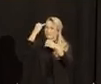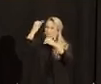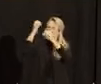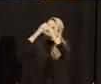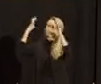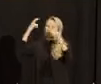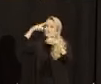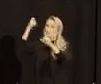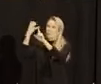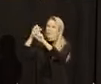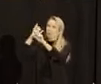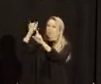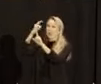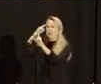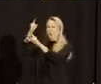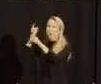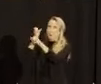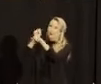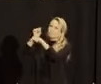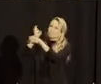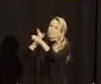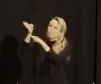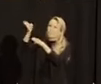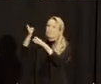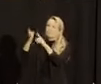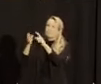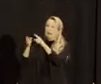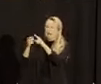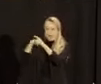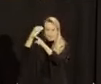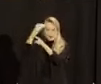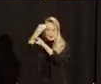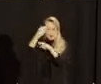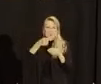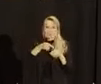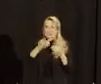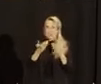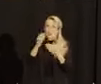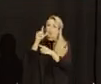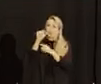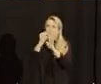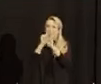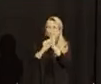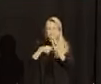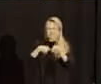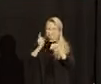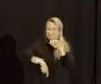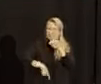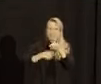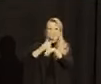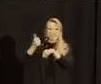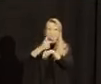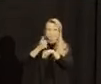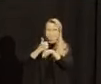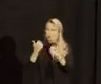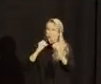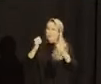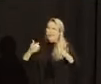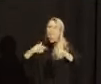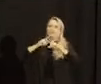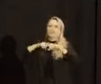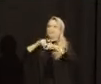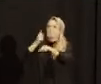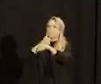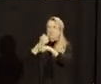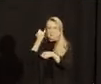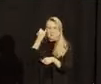because I had no access to public transportation or reliable transportation. I would have been late every day to work and I would have gotten fired,